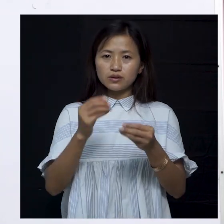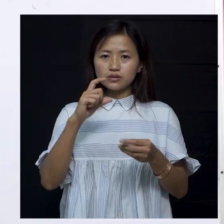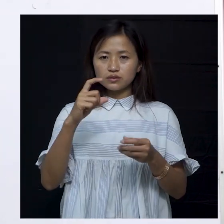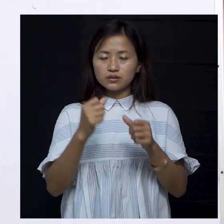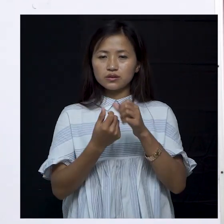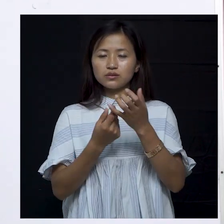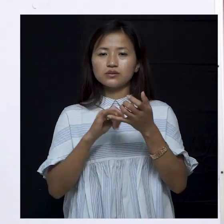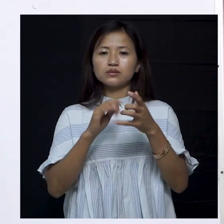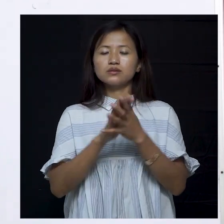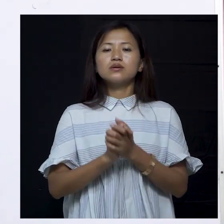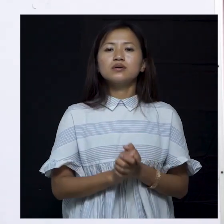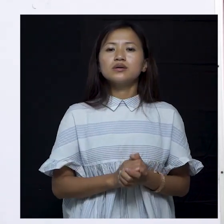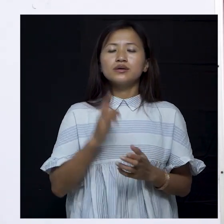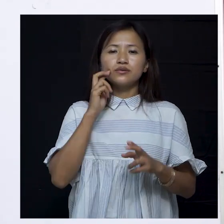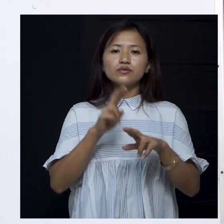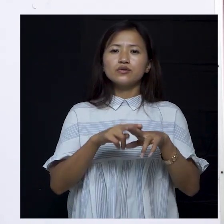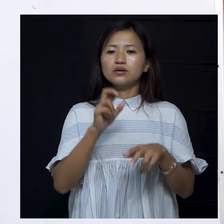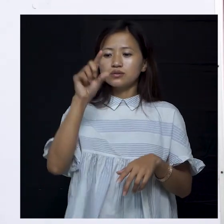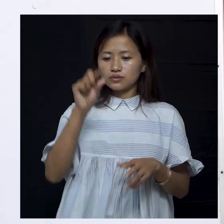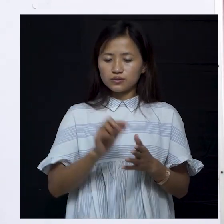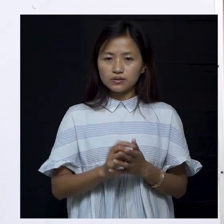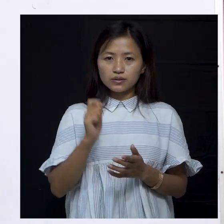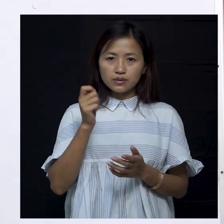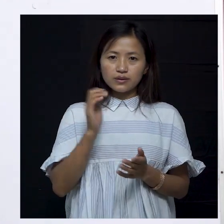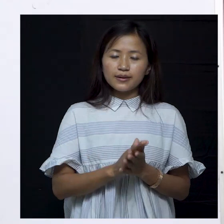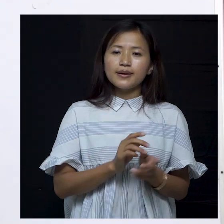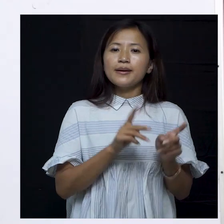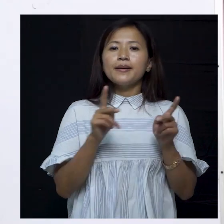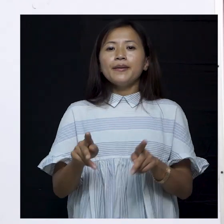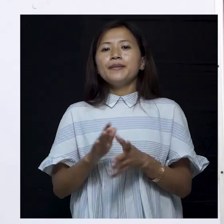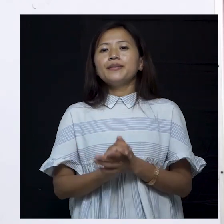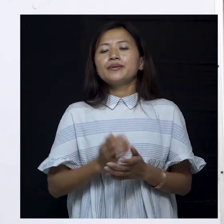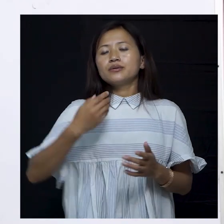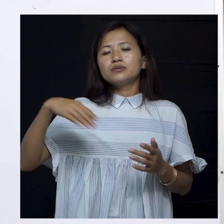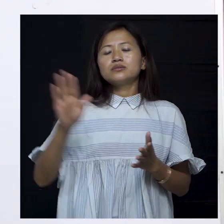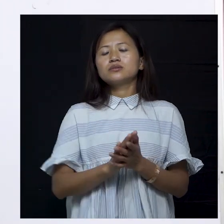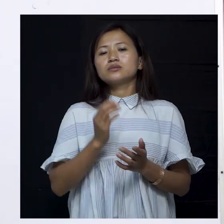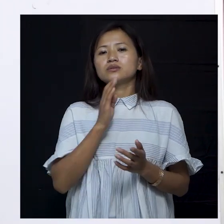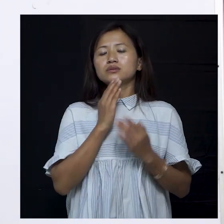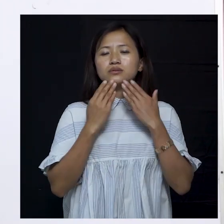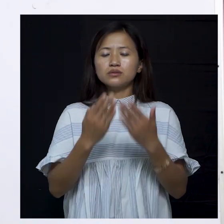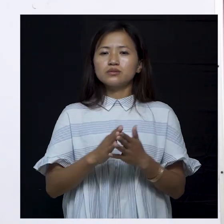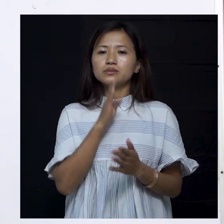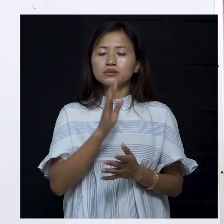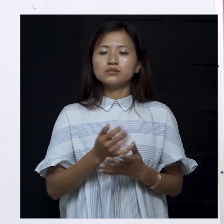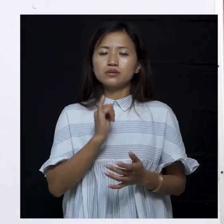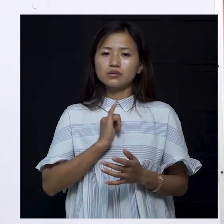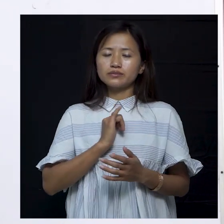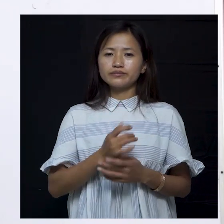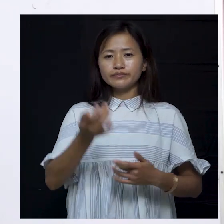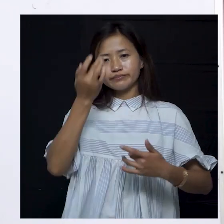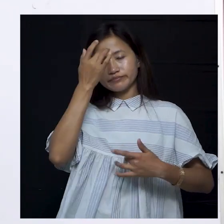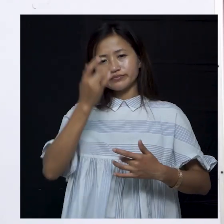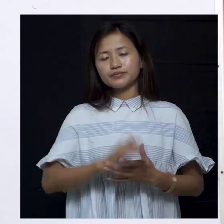Okay, if you are doing a work for a part, I did not go to school because I was ill. What was the